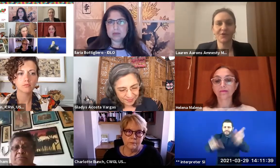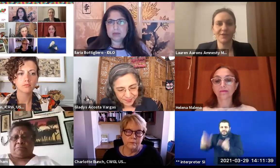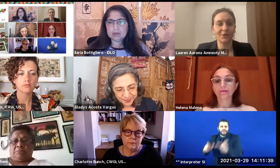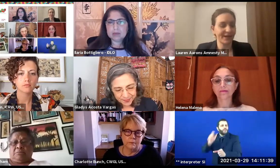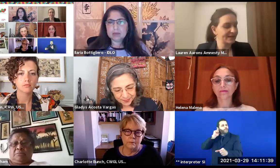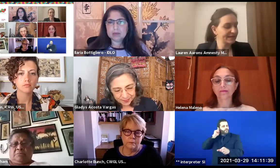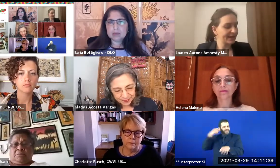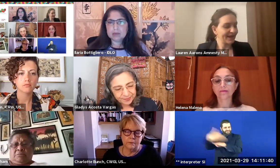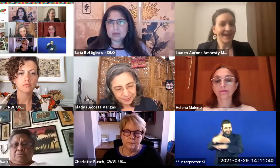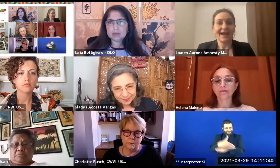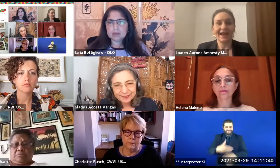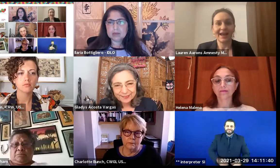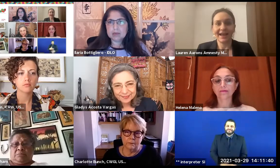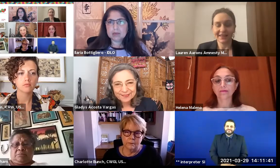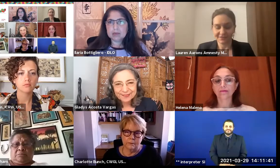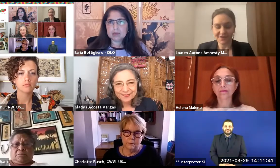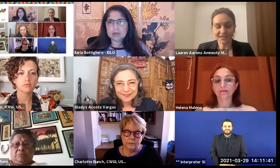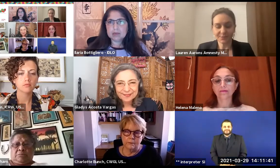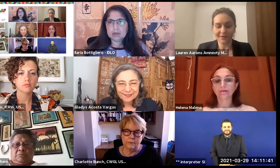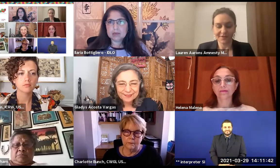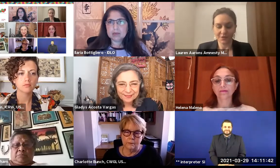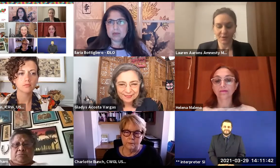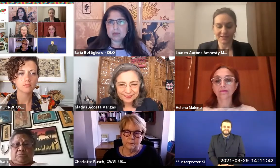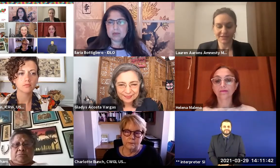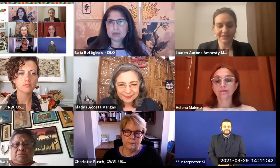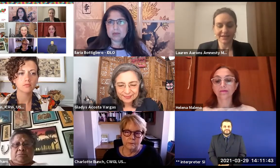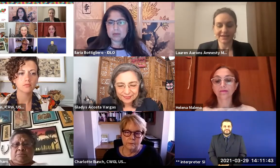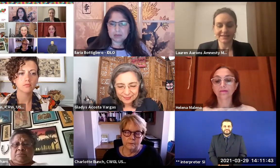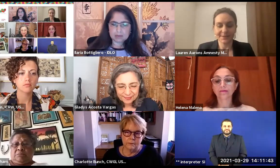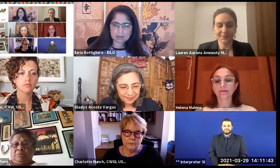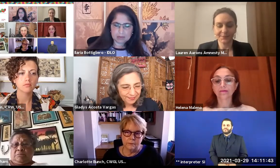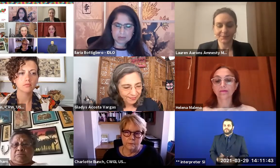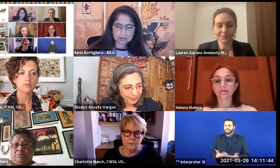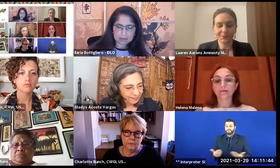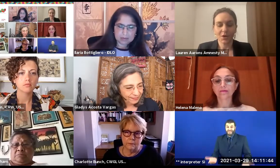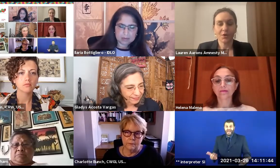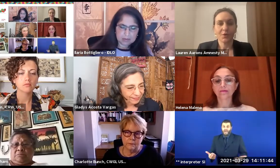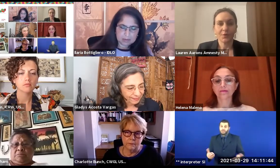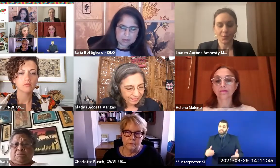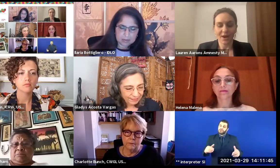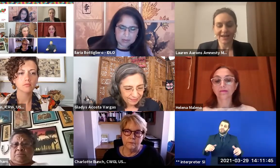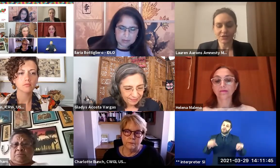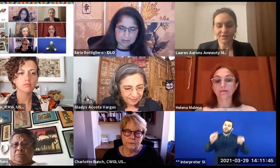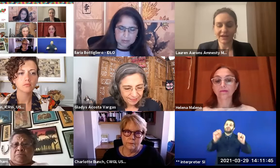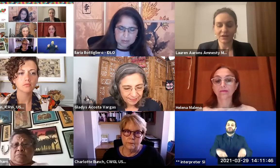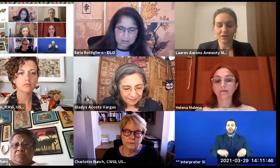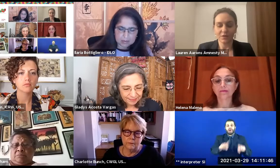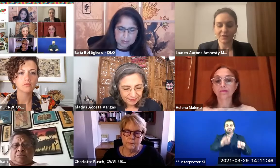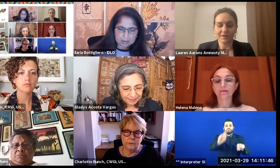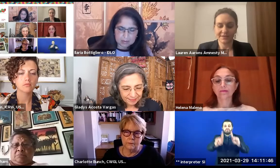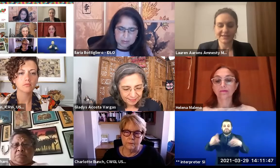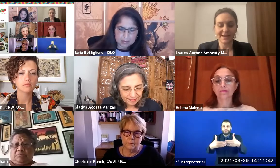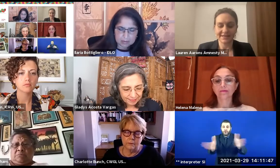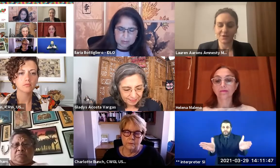questions from the audience. And the first one of those questions is, where do you think